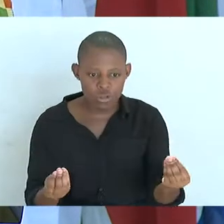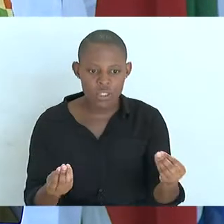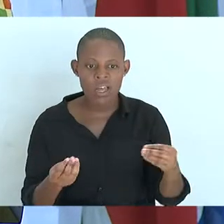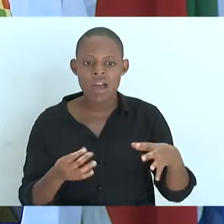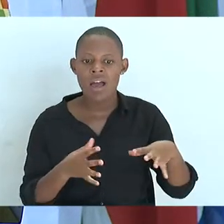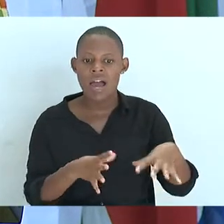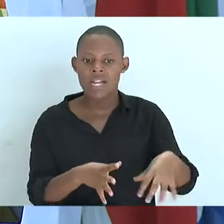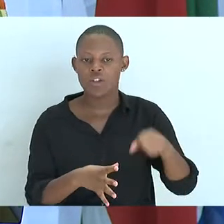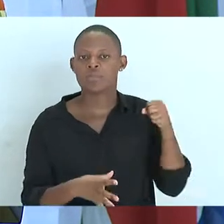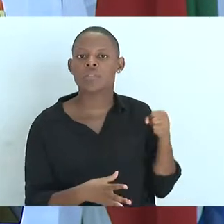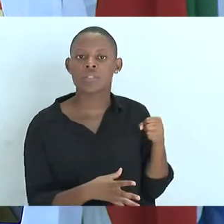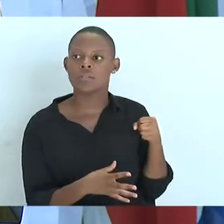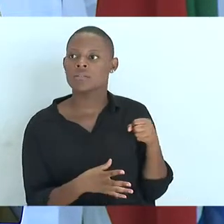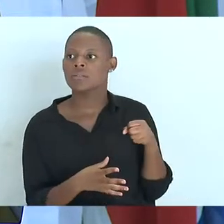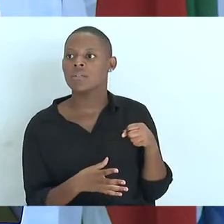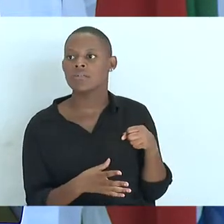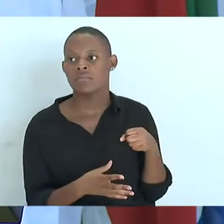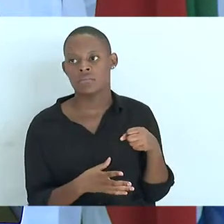have that in mind.